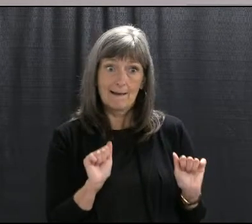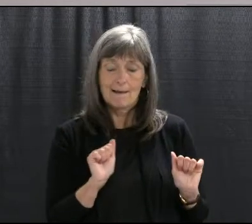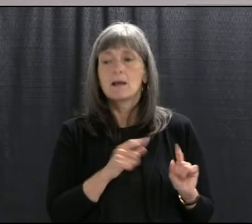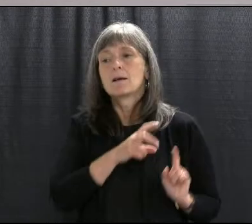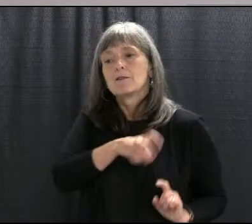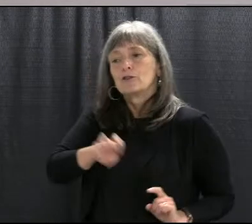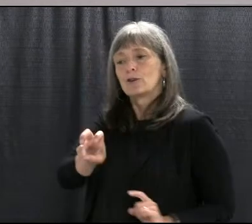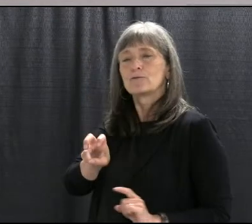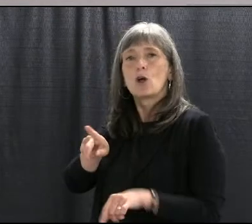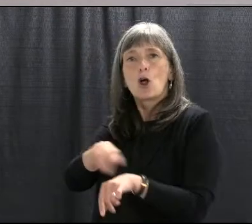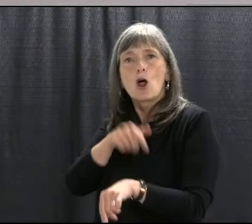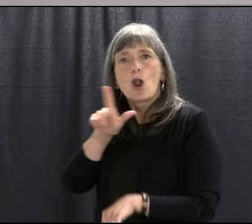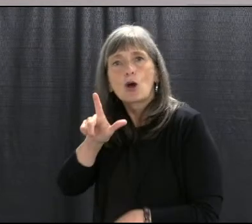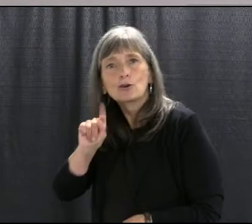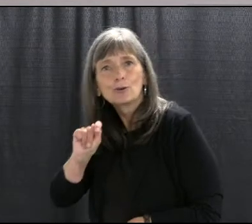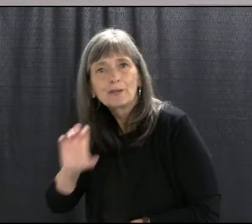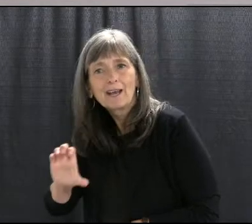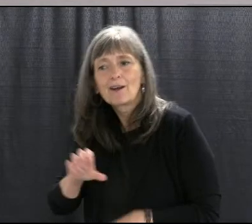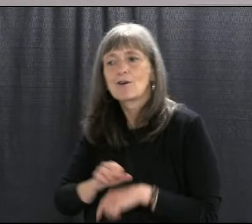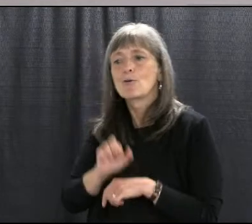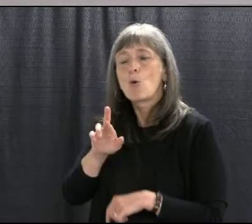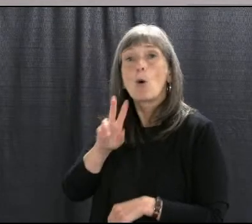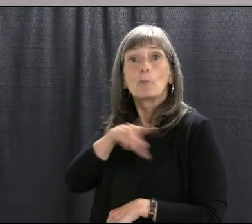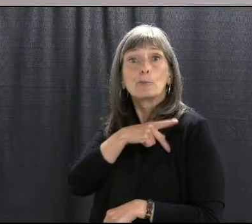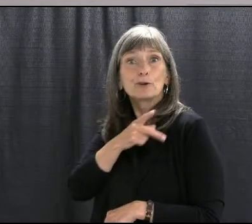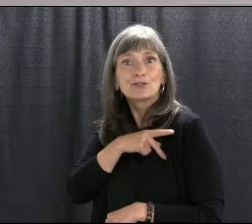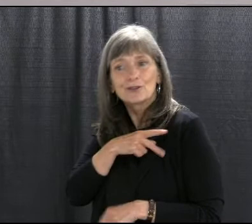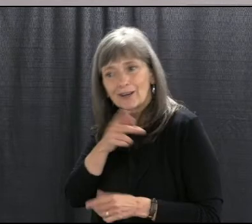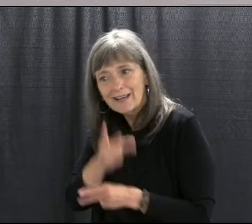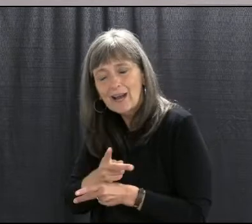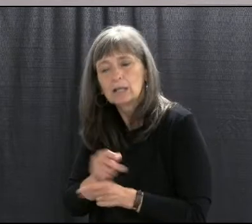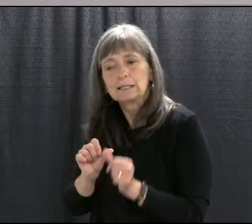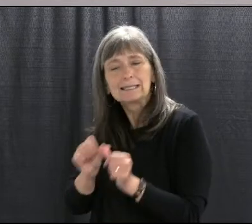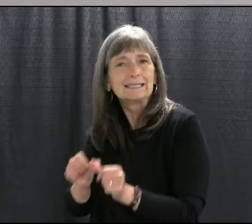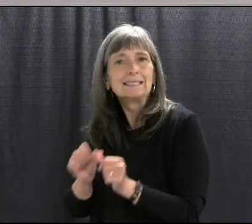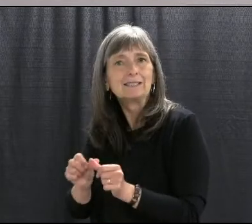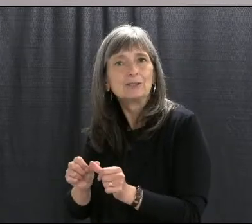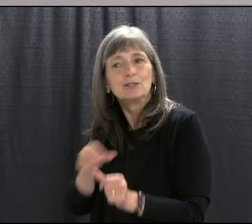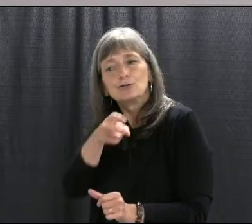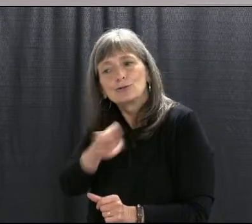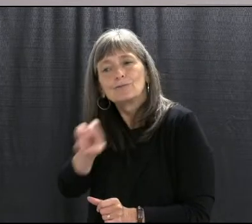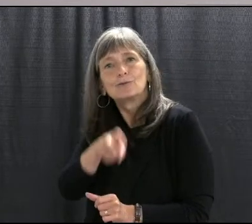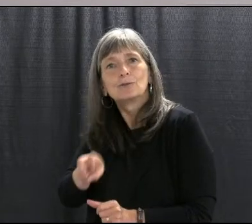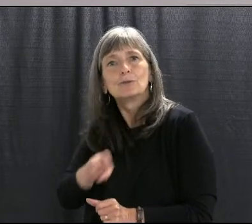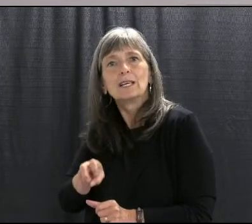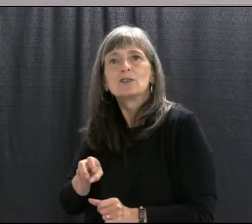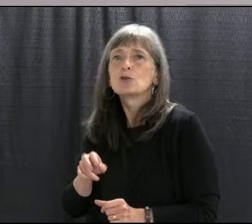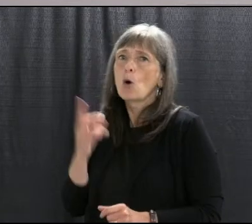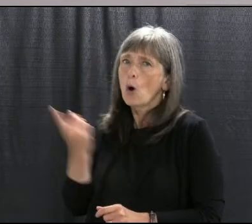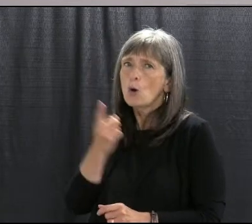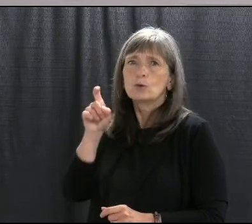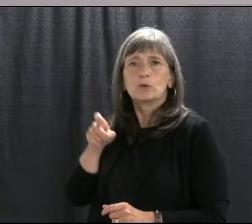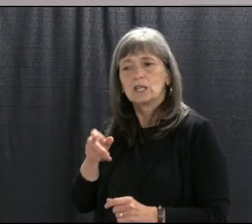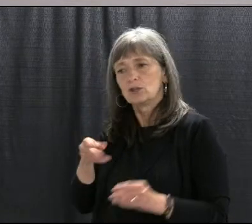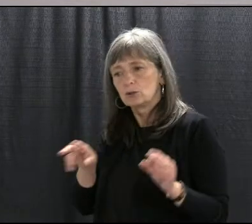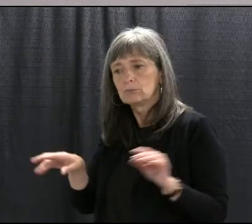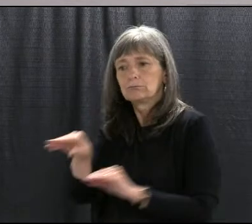an issue while his health system evolves. So we have to be constantly trying to improve those areas.